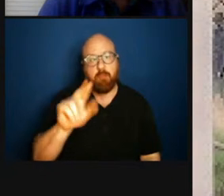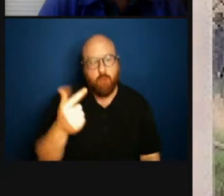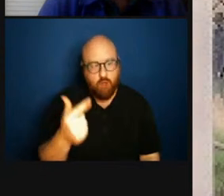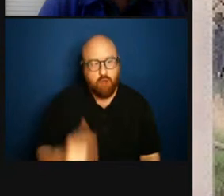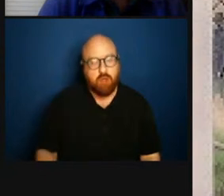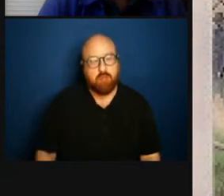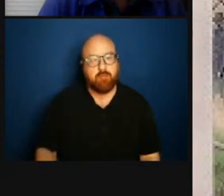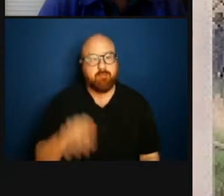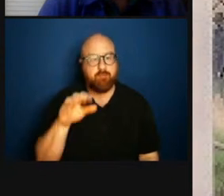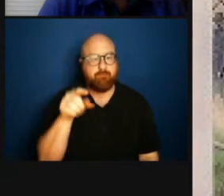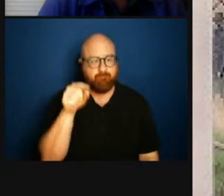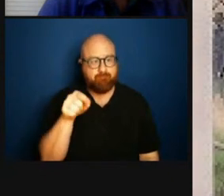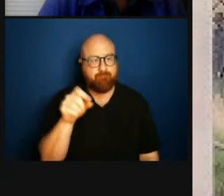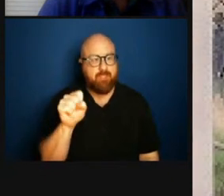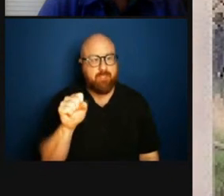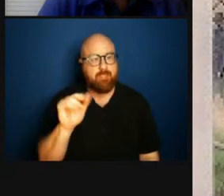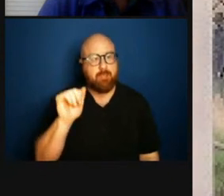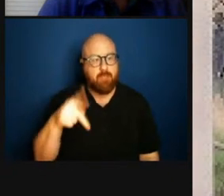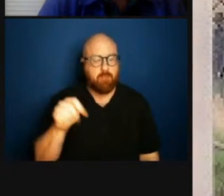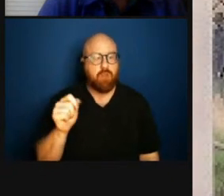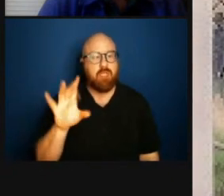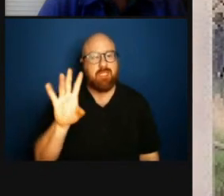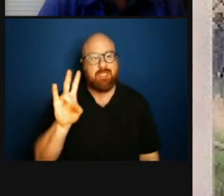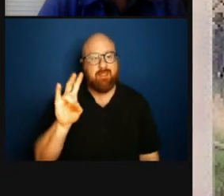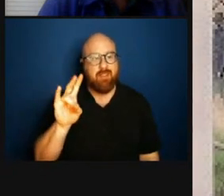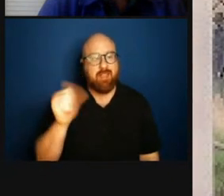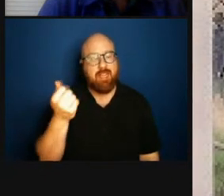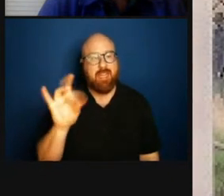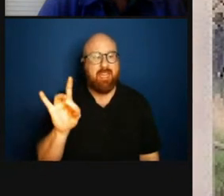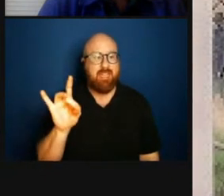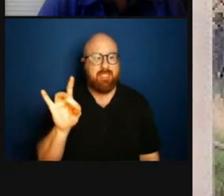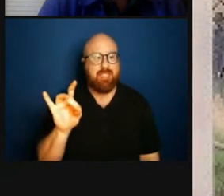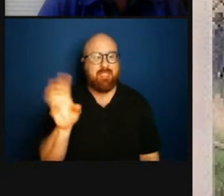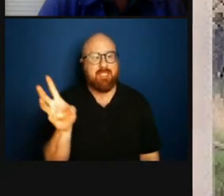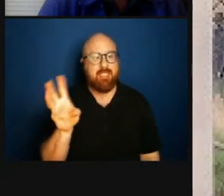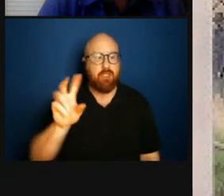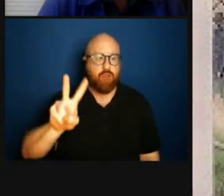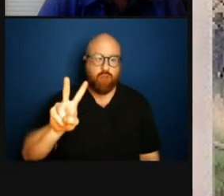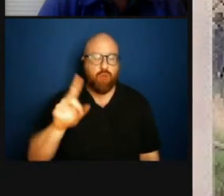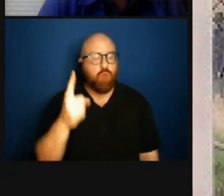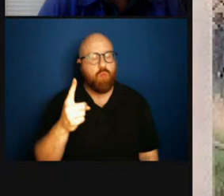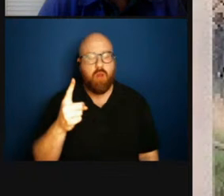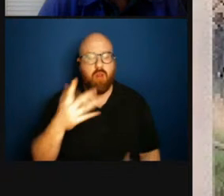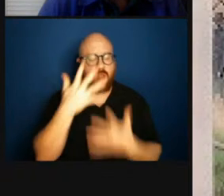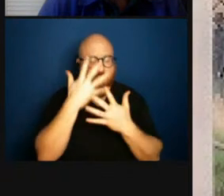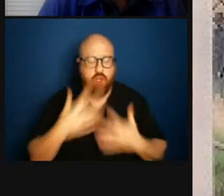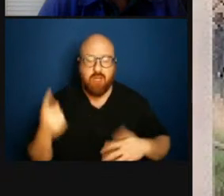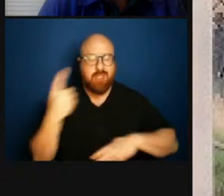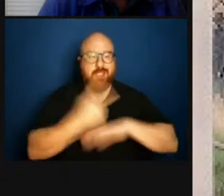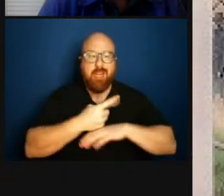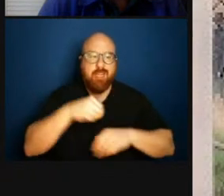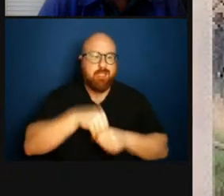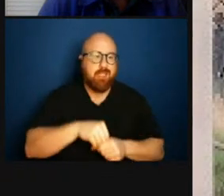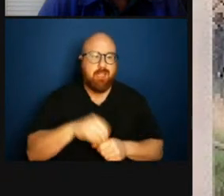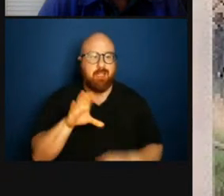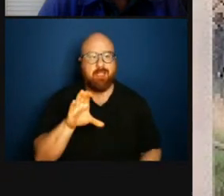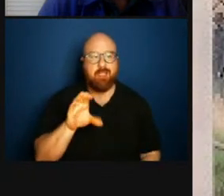September 17, 1862 was one of the darkest days in the Civil War, and over 12 bloody hours at